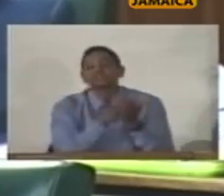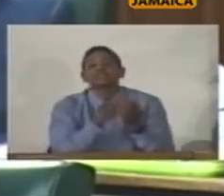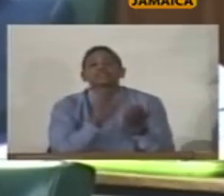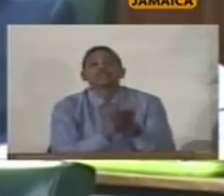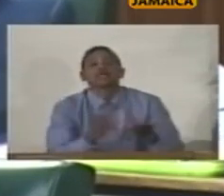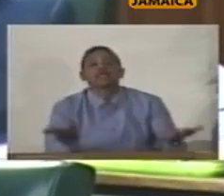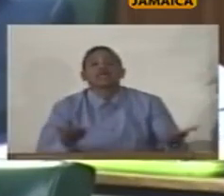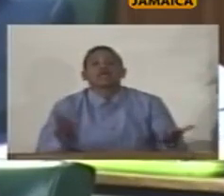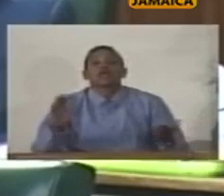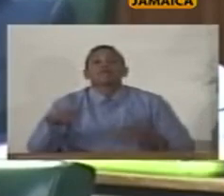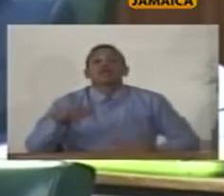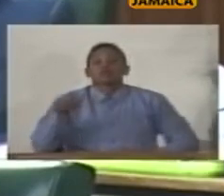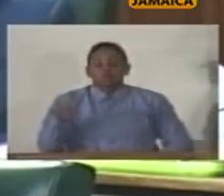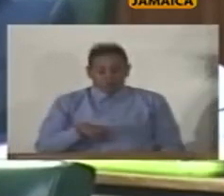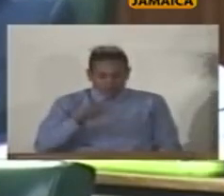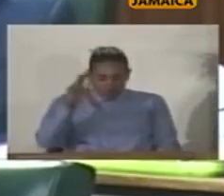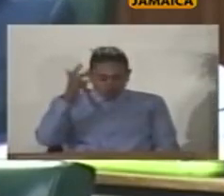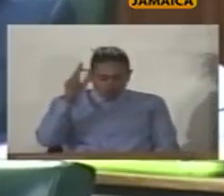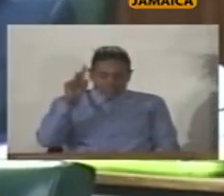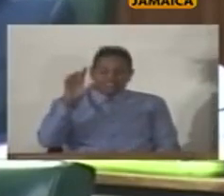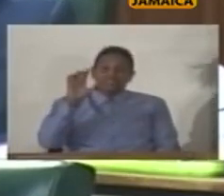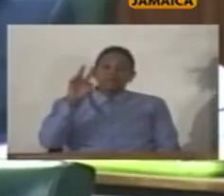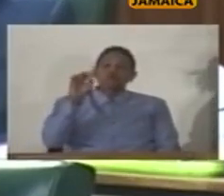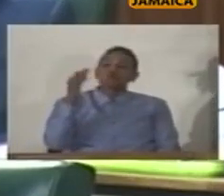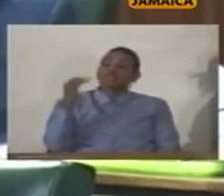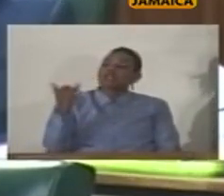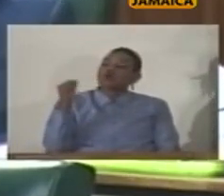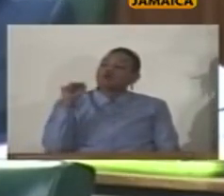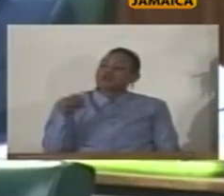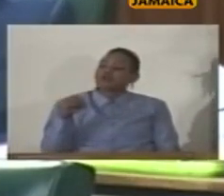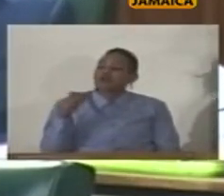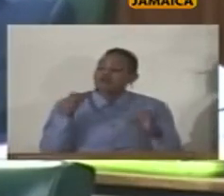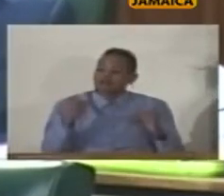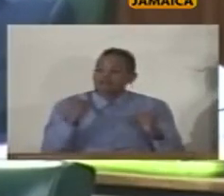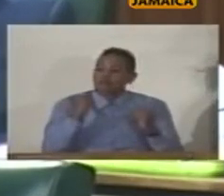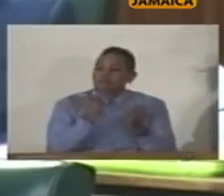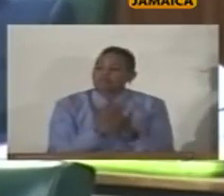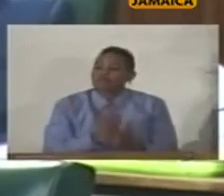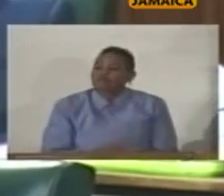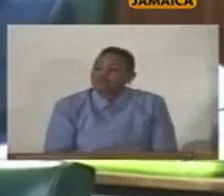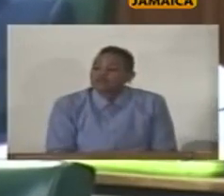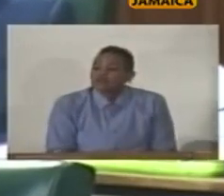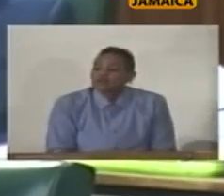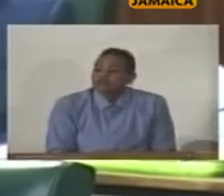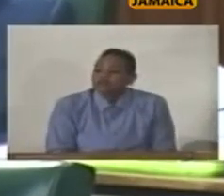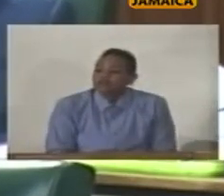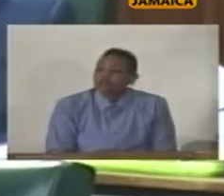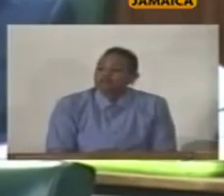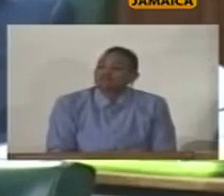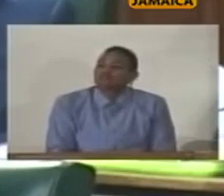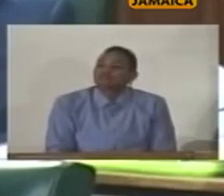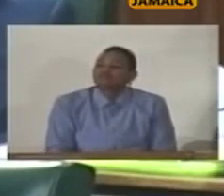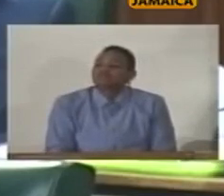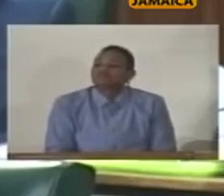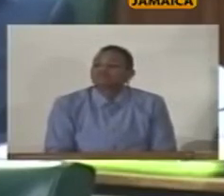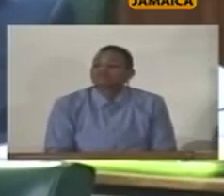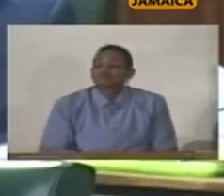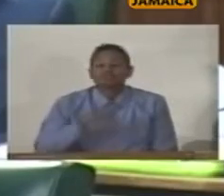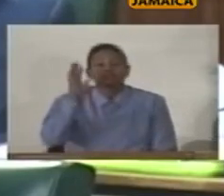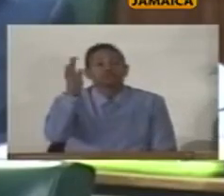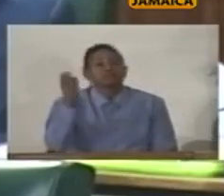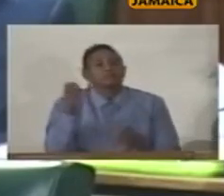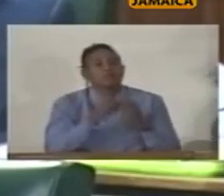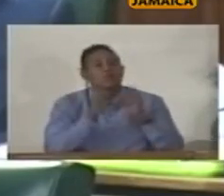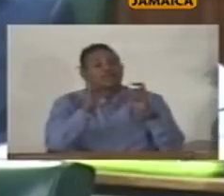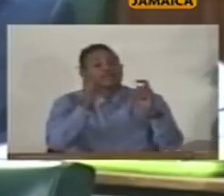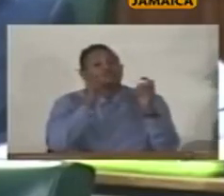the House on the 3rd day of December 2019, are hereby affirmed. Mr. Speaker, I further beg to give notice